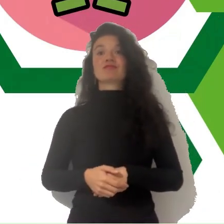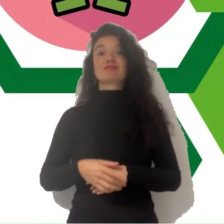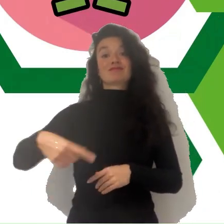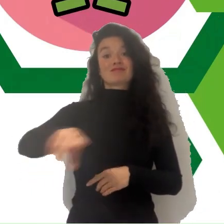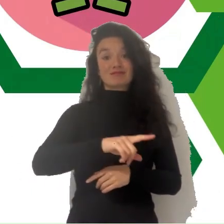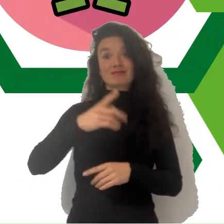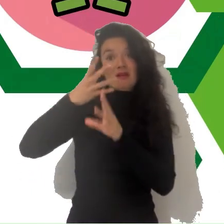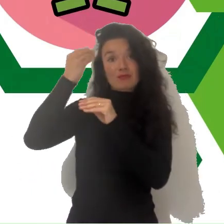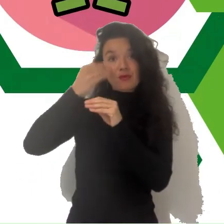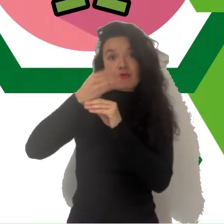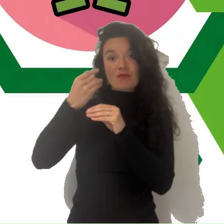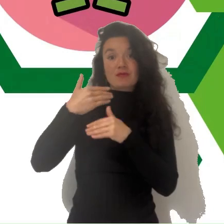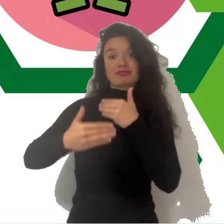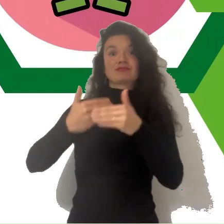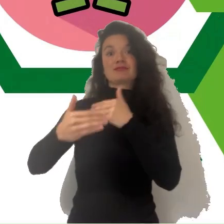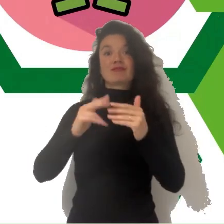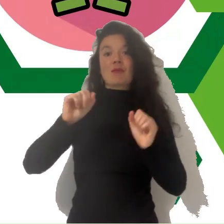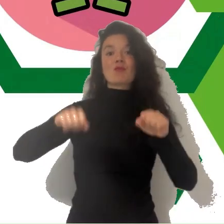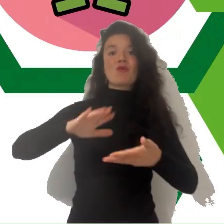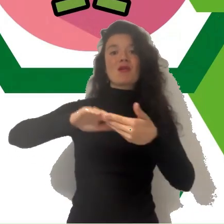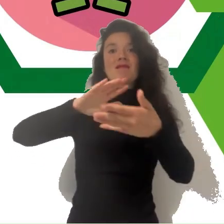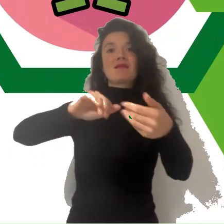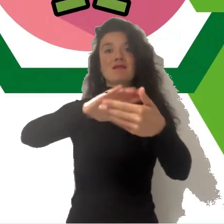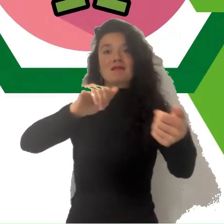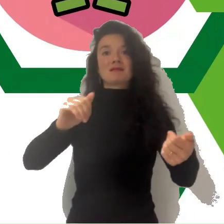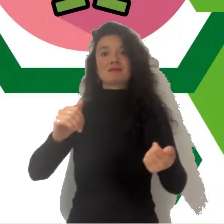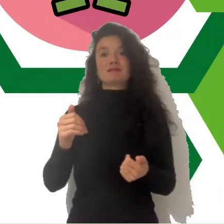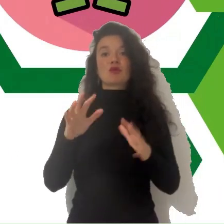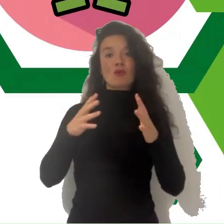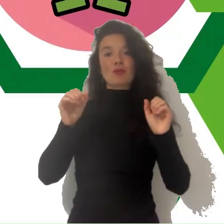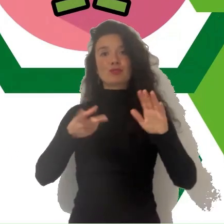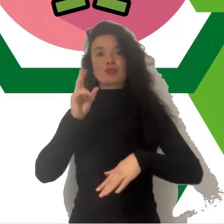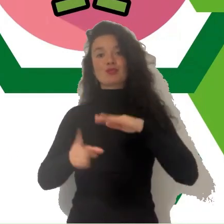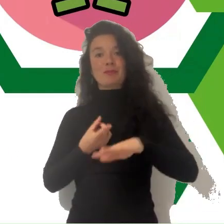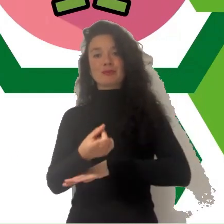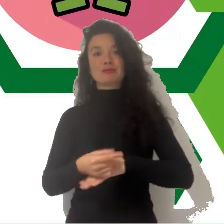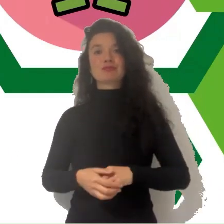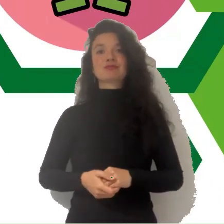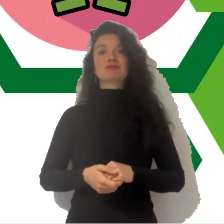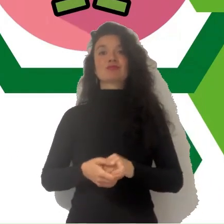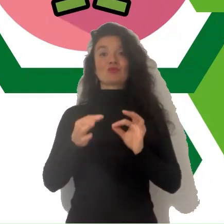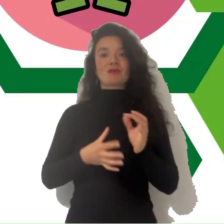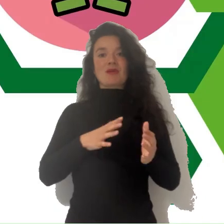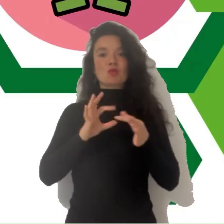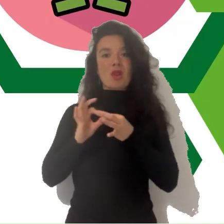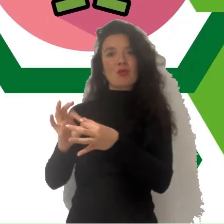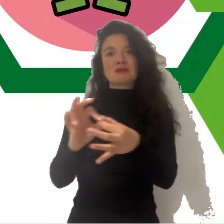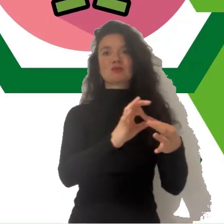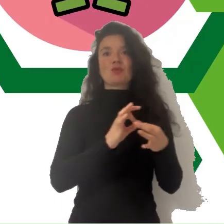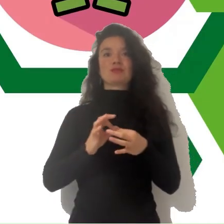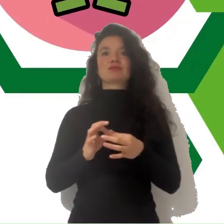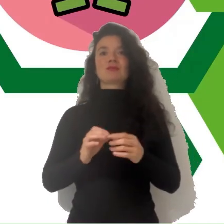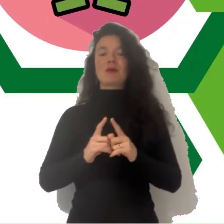environment and promote sustainability. Some key ways communities can make in order to